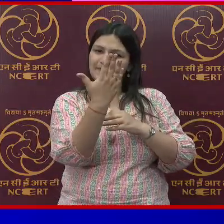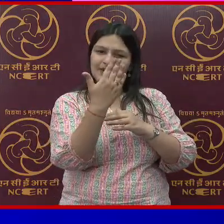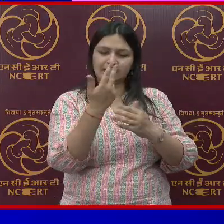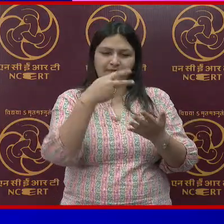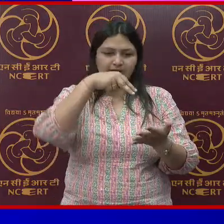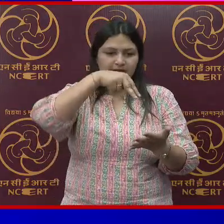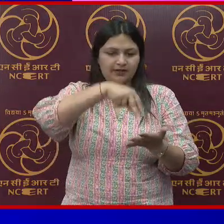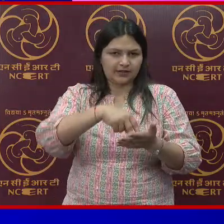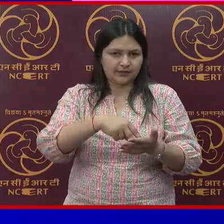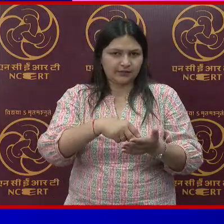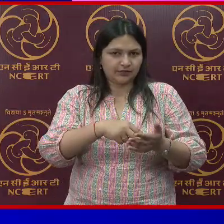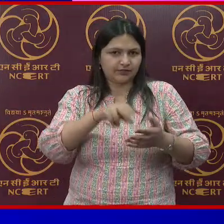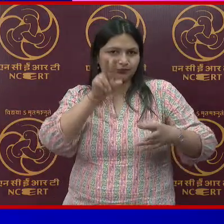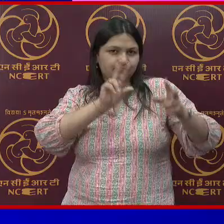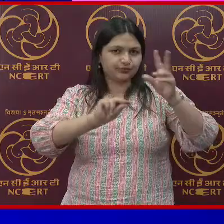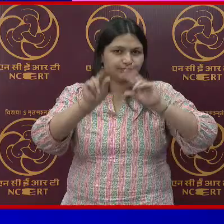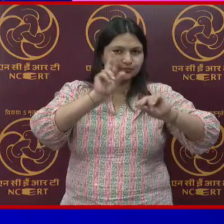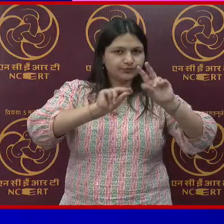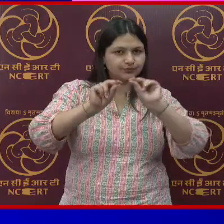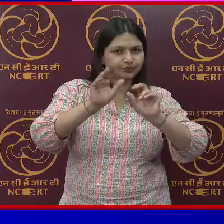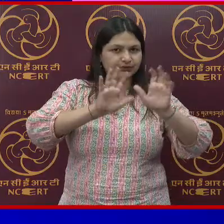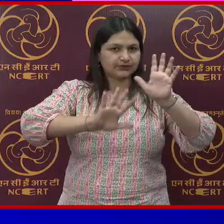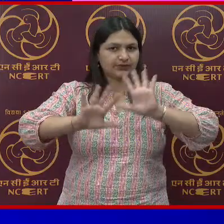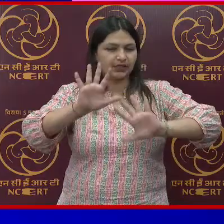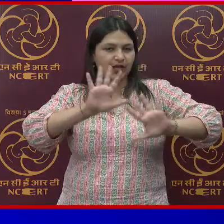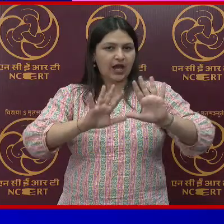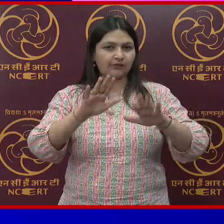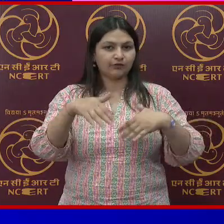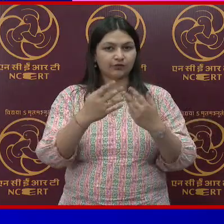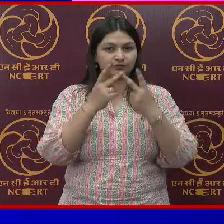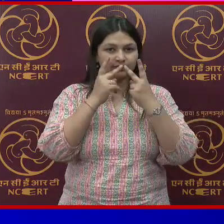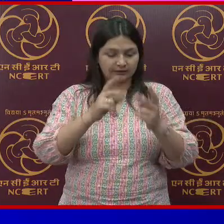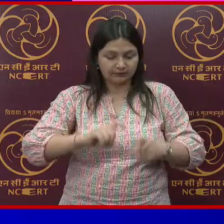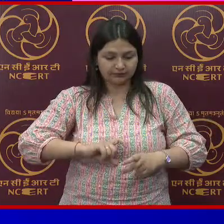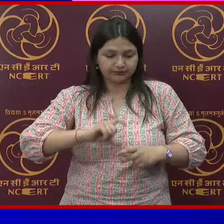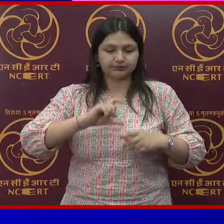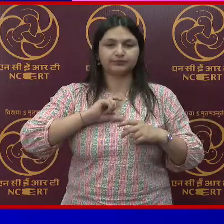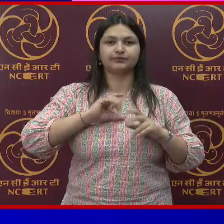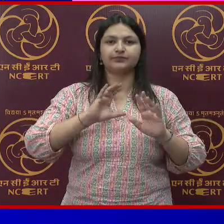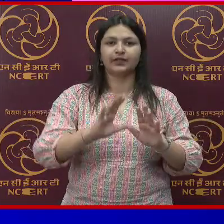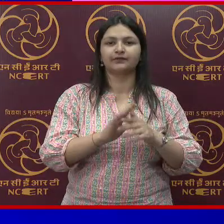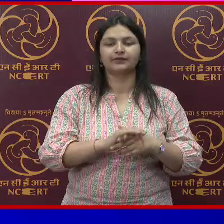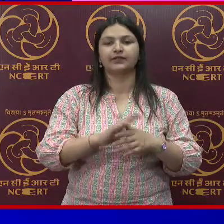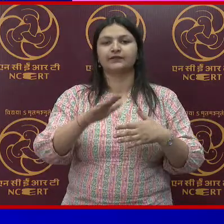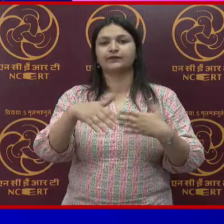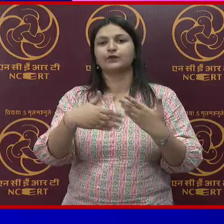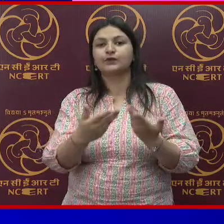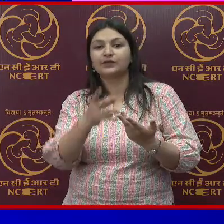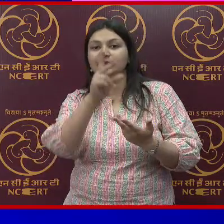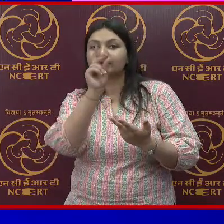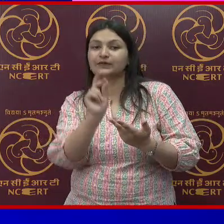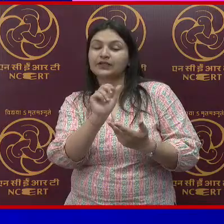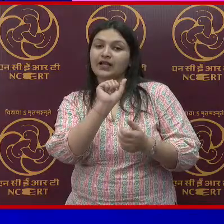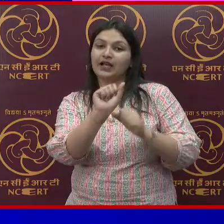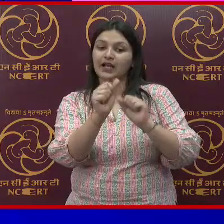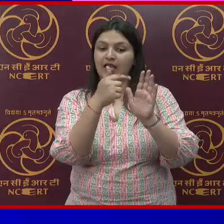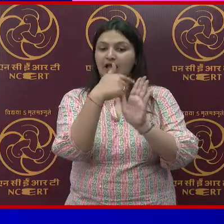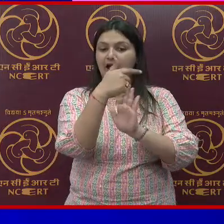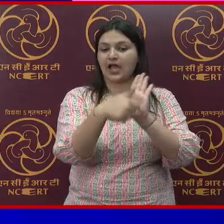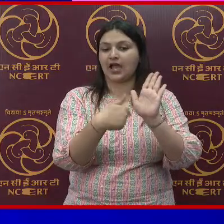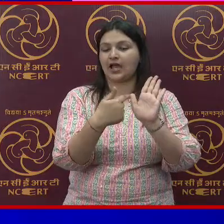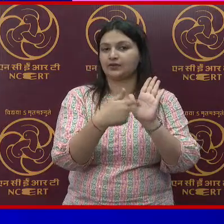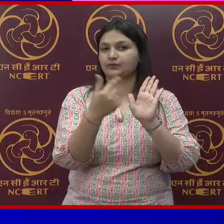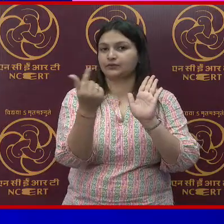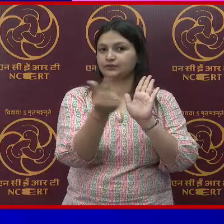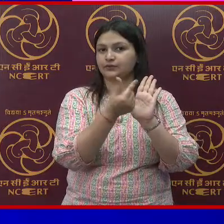loudly, and you will see how do you look in front of a mirror. And the next one is you can make any drawing using your palm, and you have to